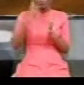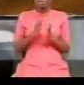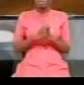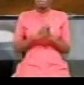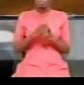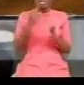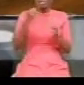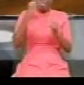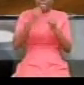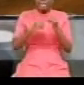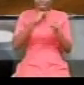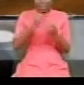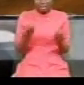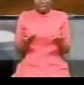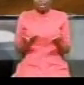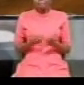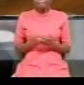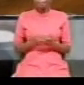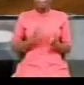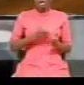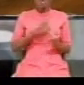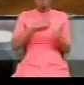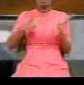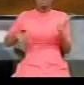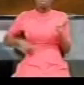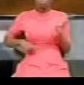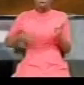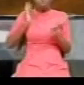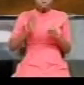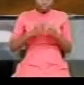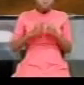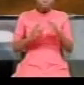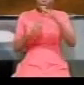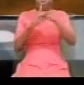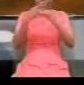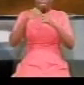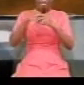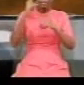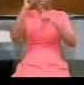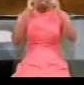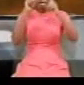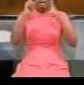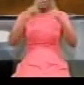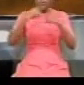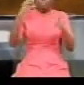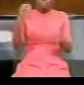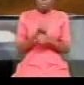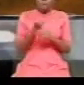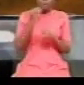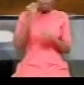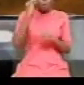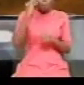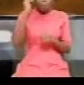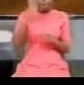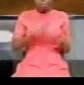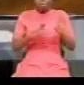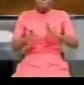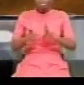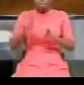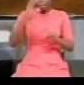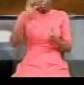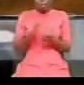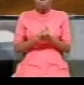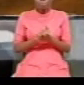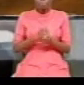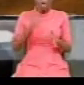is imminent. Our Lord, we soon appear in the sky to take home his ready bride.